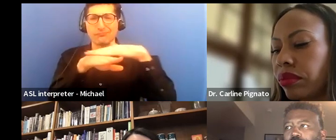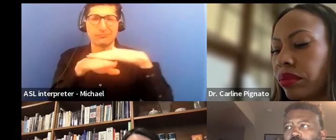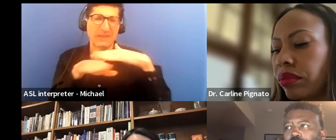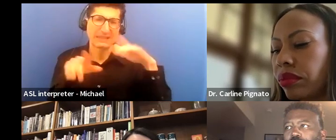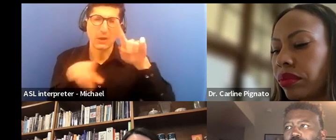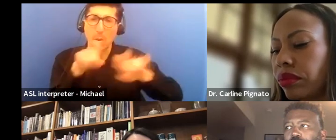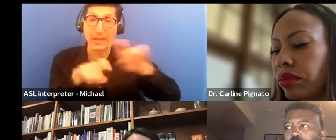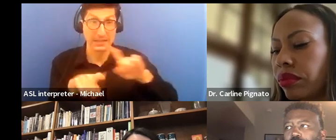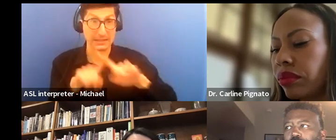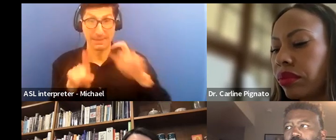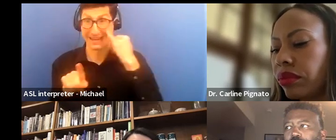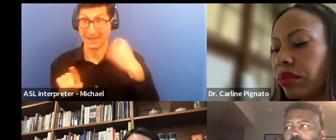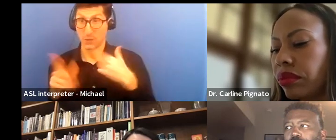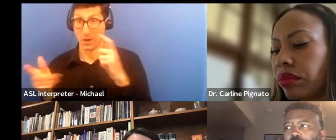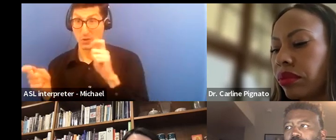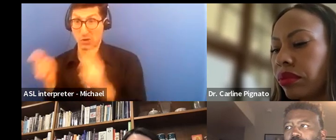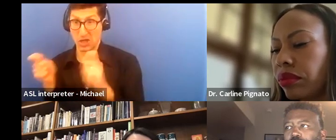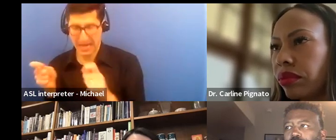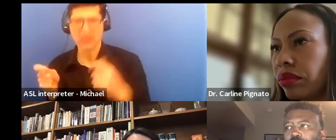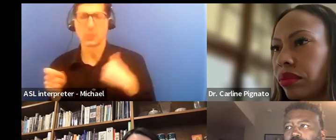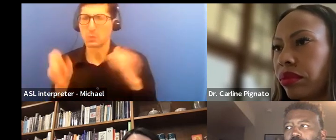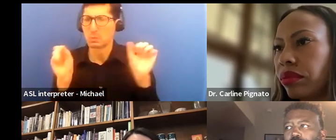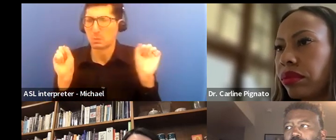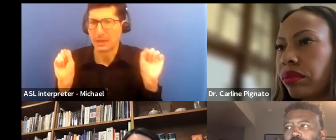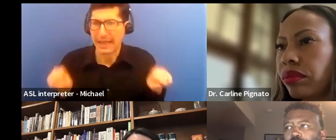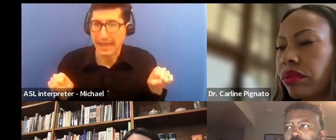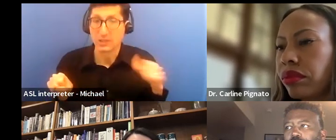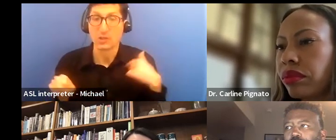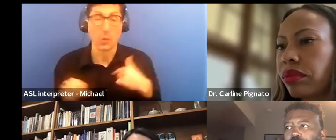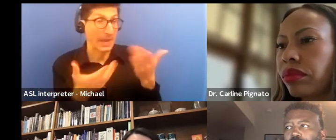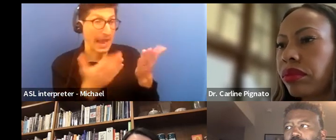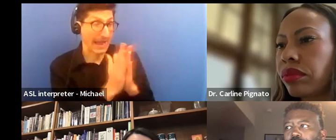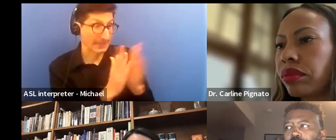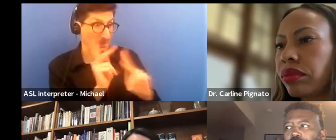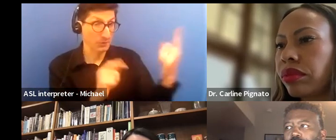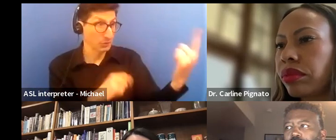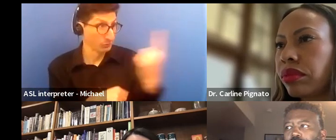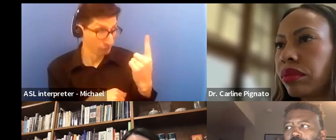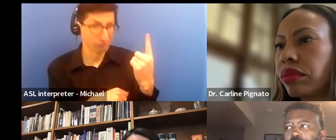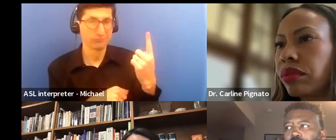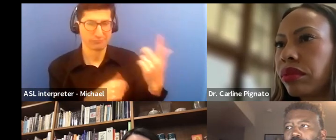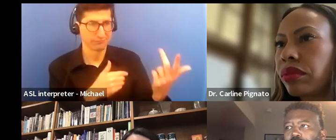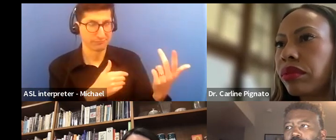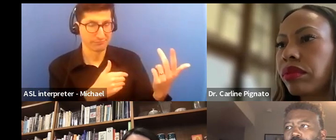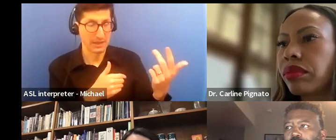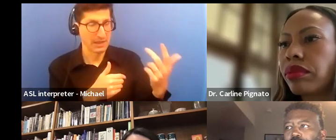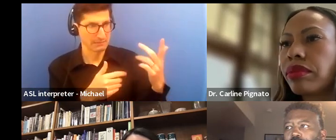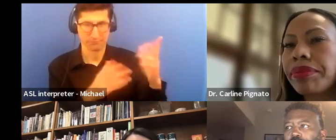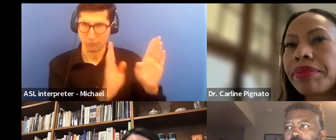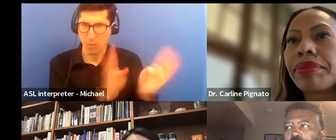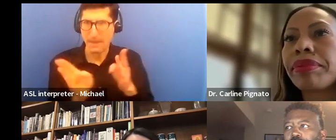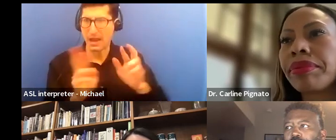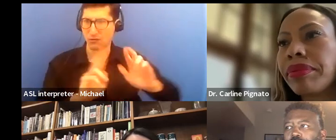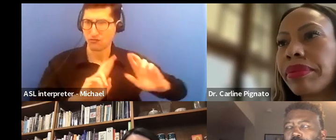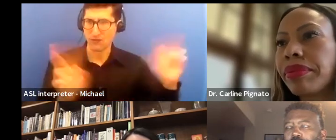necessary and appropriate. And so what we'll ask for is come prepared to the interview committee to respond to these concerns,